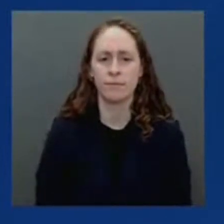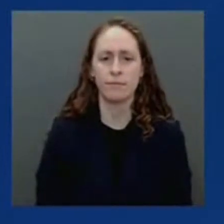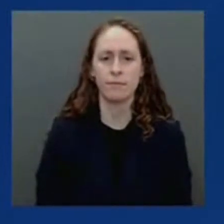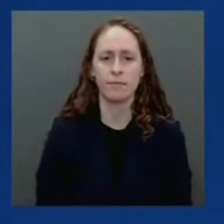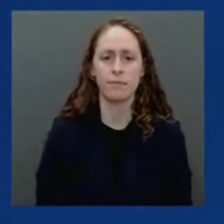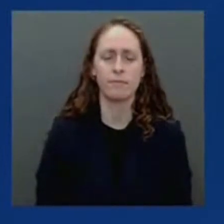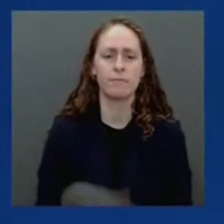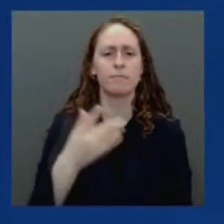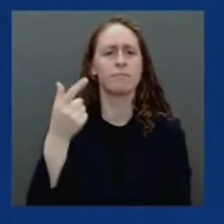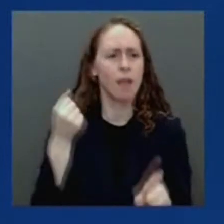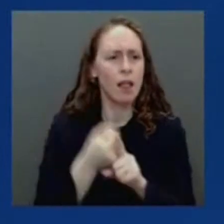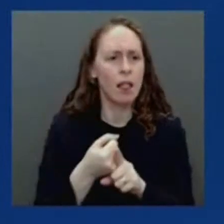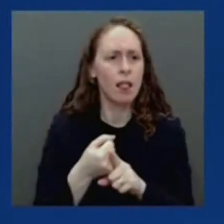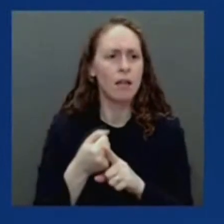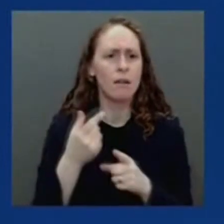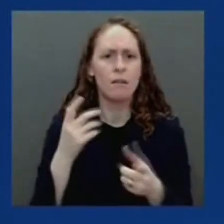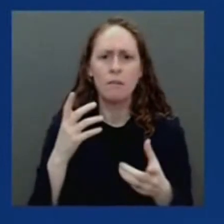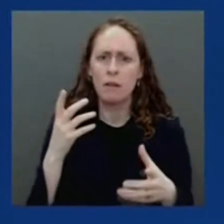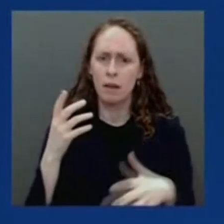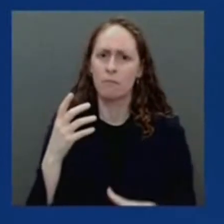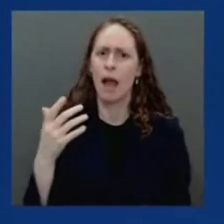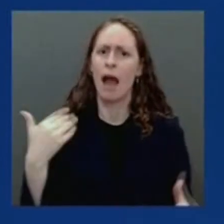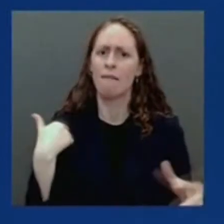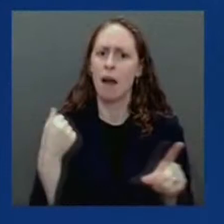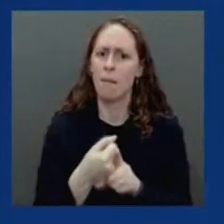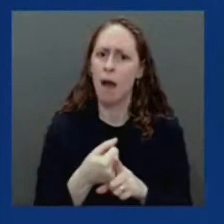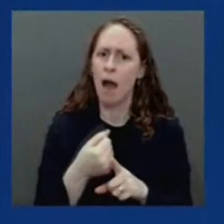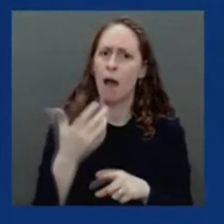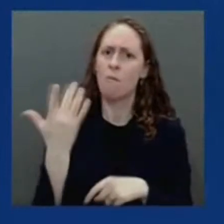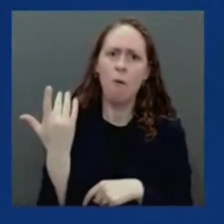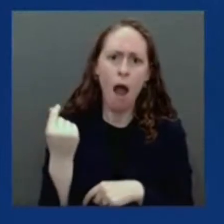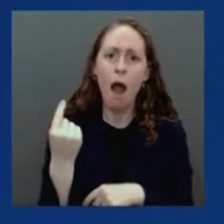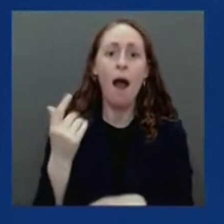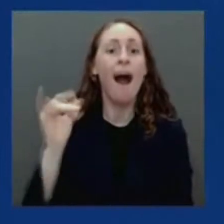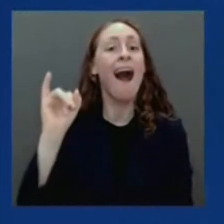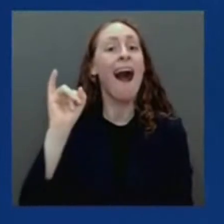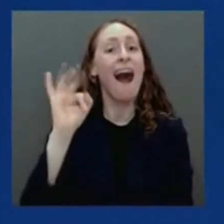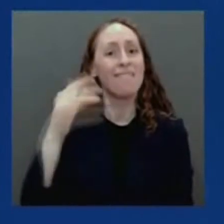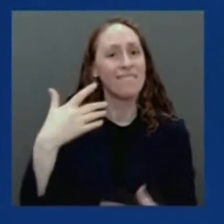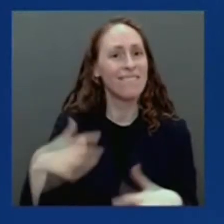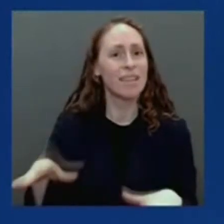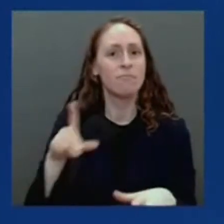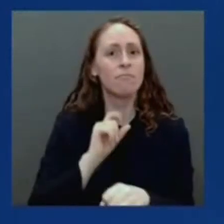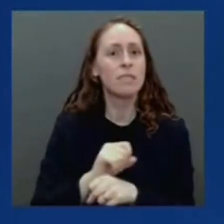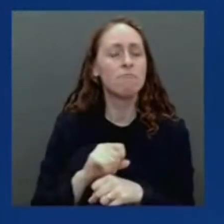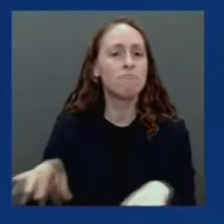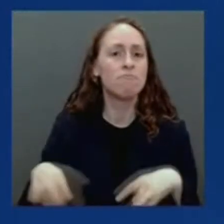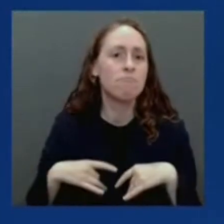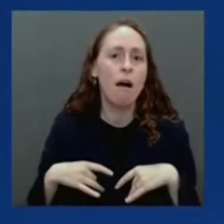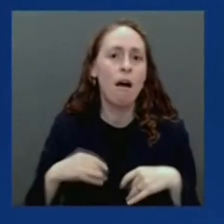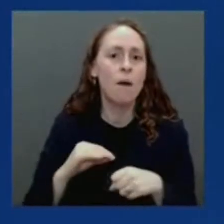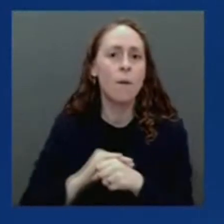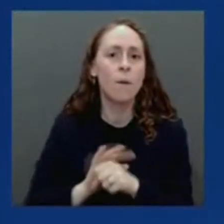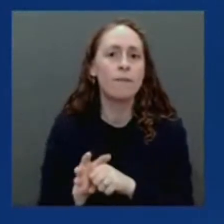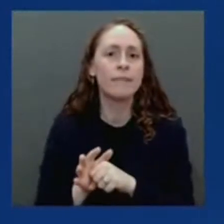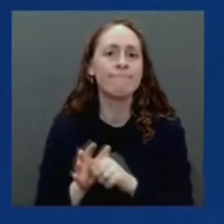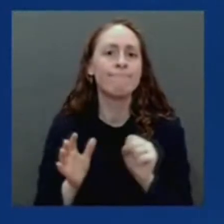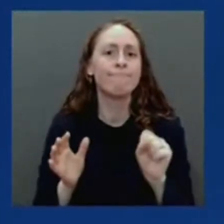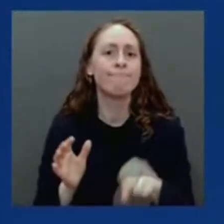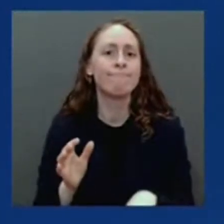within 60 days before a menstrual cycle. That is infected, not vaccinated.